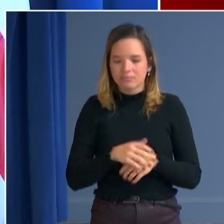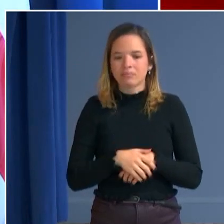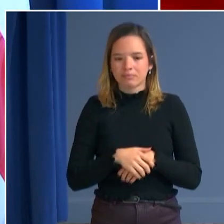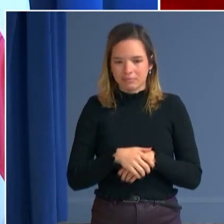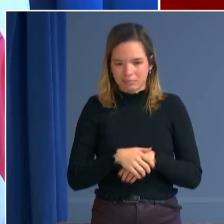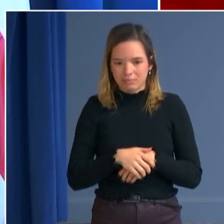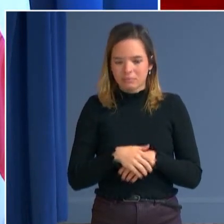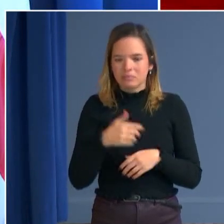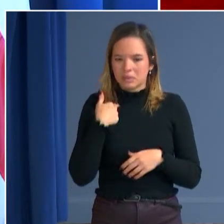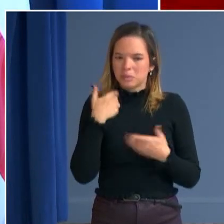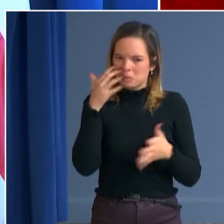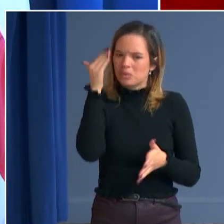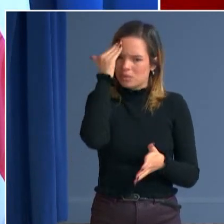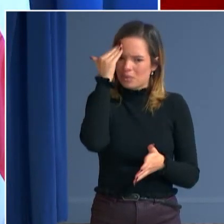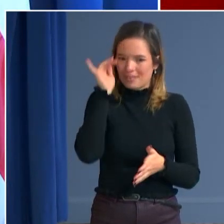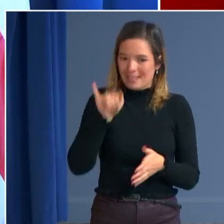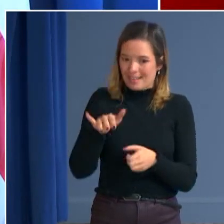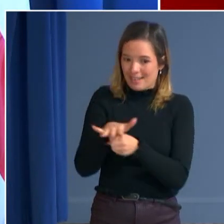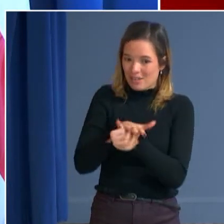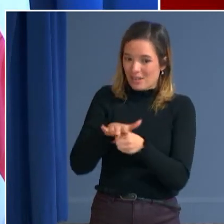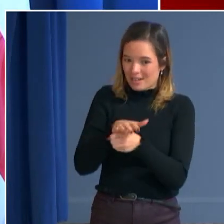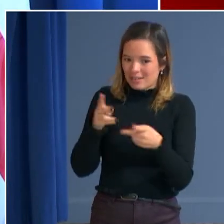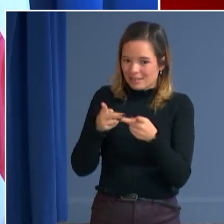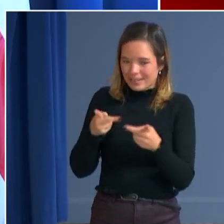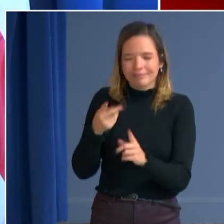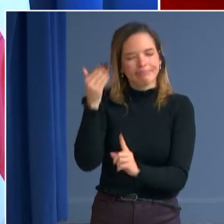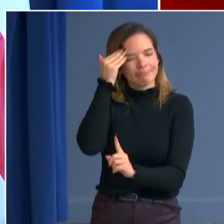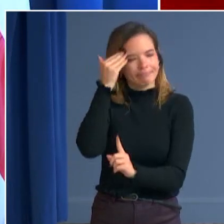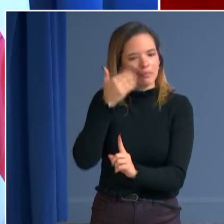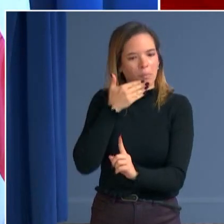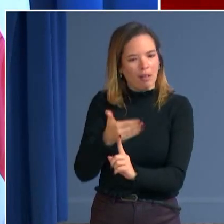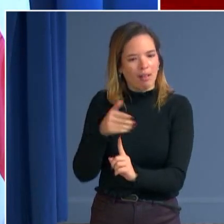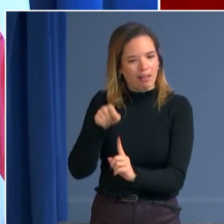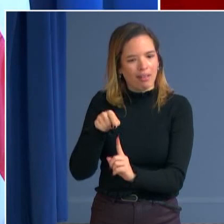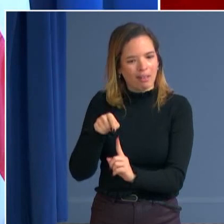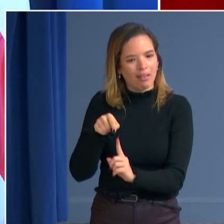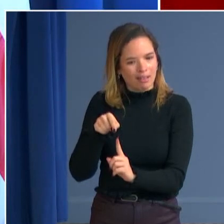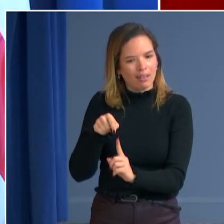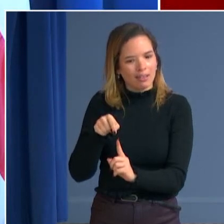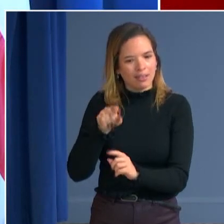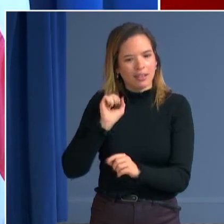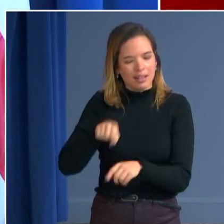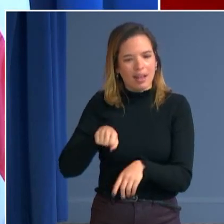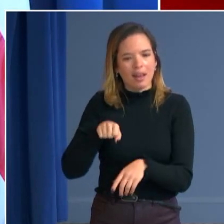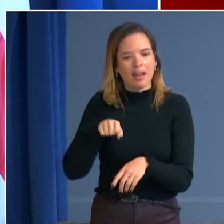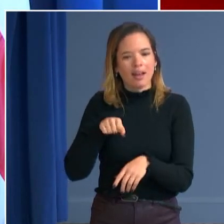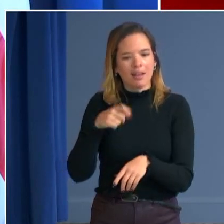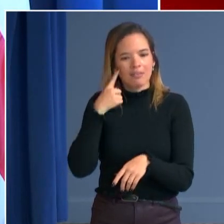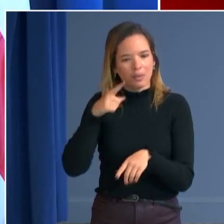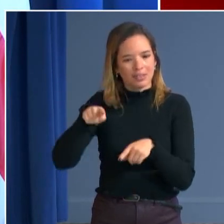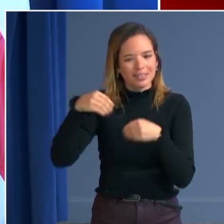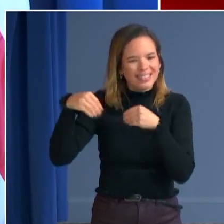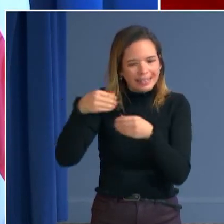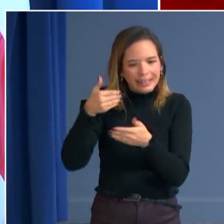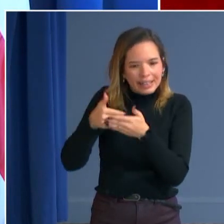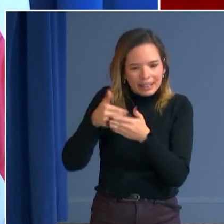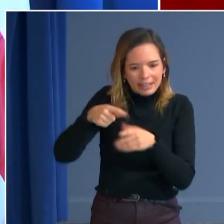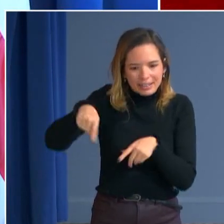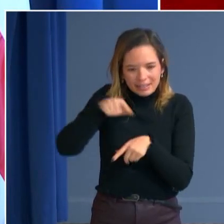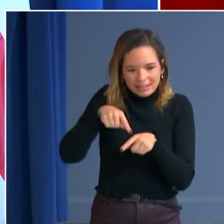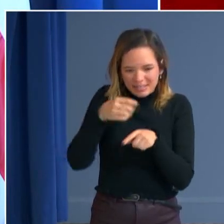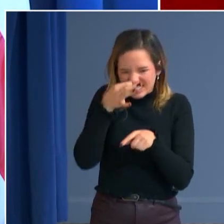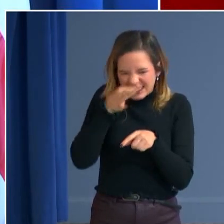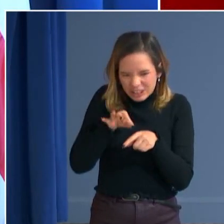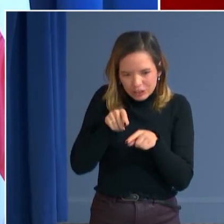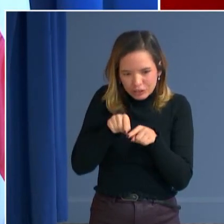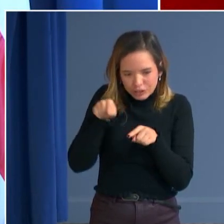there. So sometimes there are individuals that are hanging out like right there on Connecticut Avenue, and I'm very, I believe that